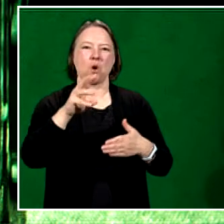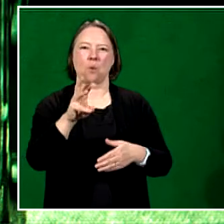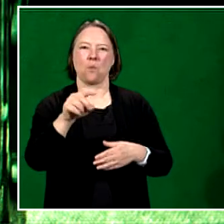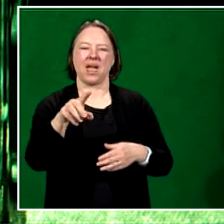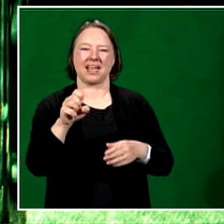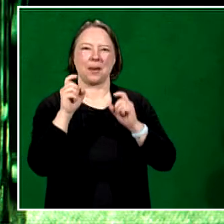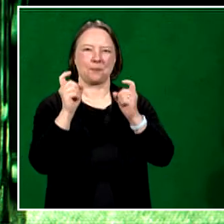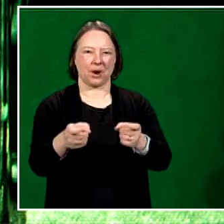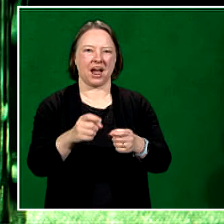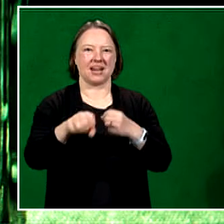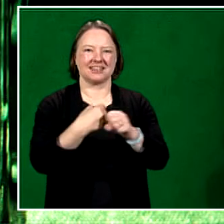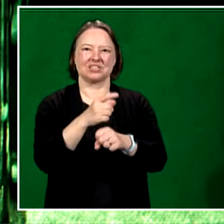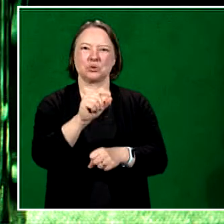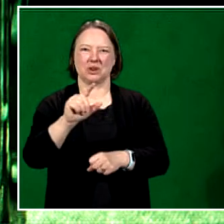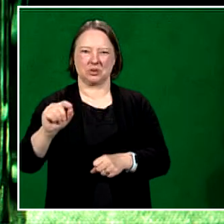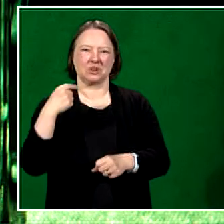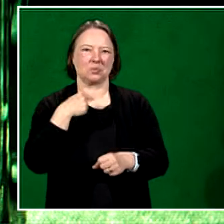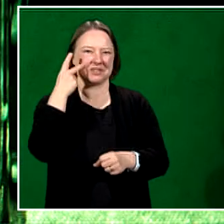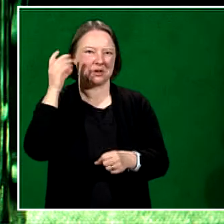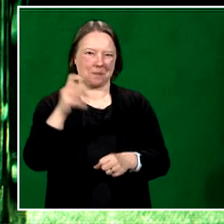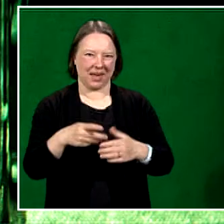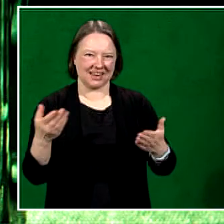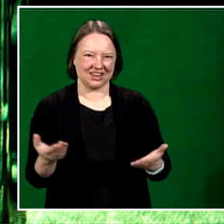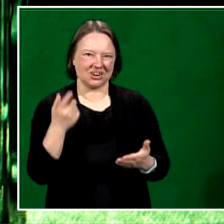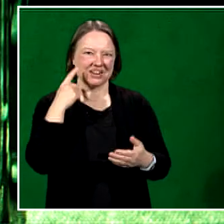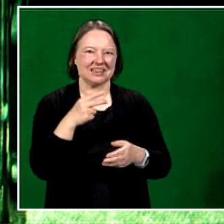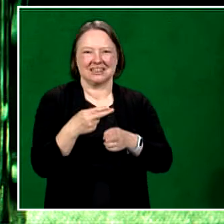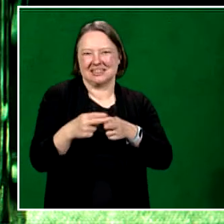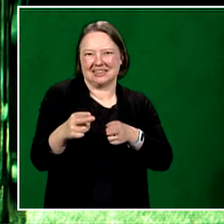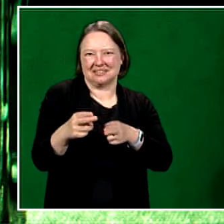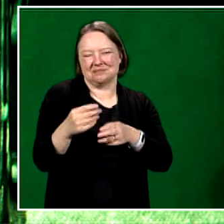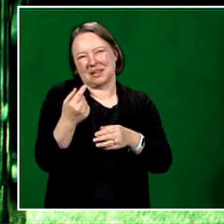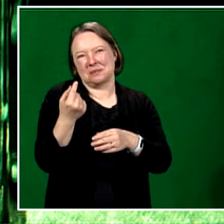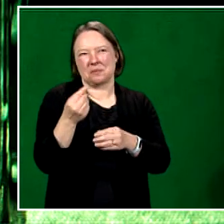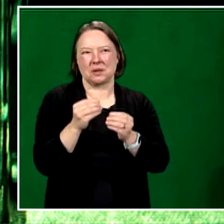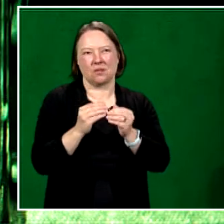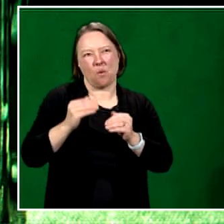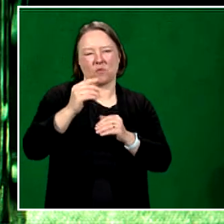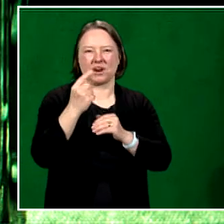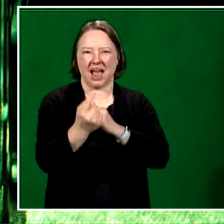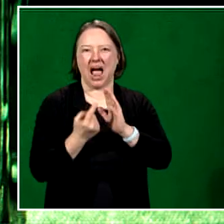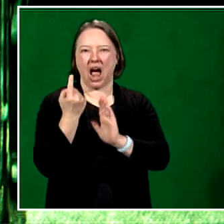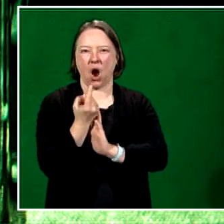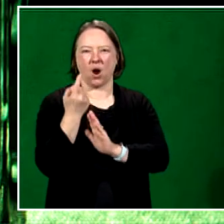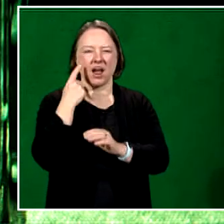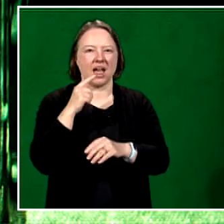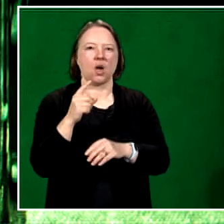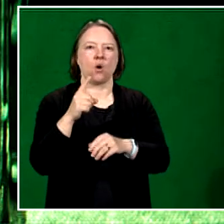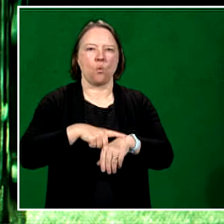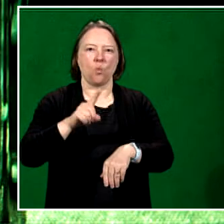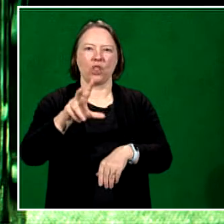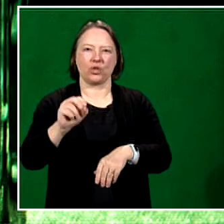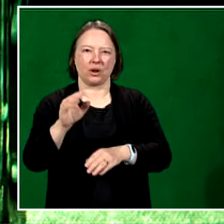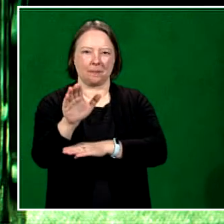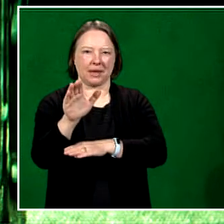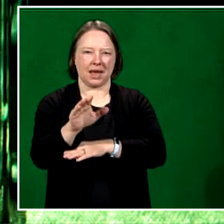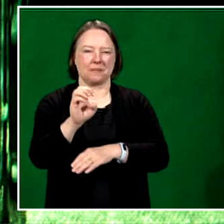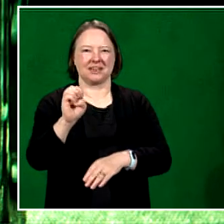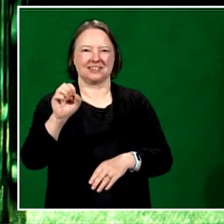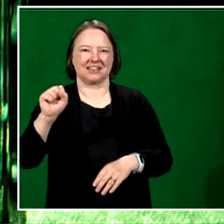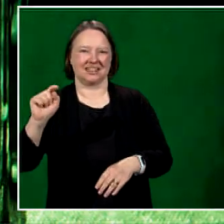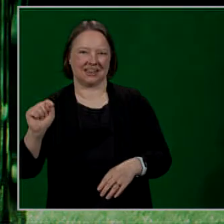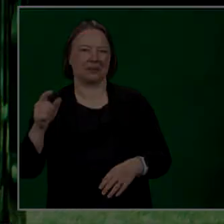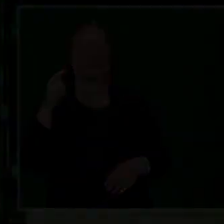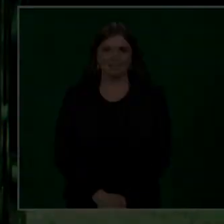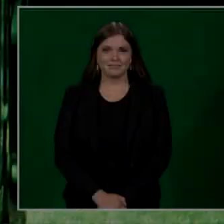Prize 2020. So we'll see you back here in a little over an hour at 1:30 p.m. Eastern Daylight Time. See